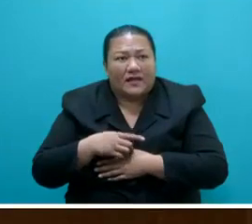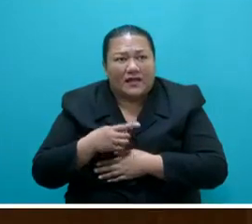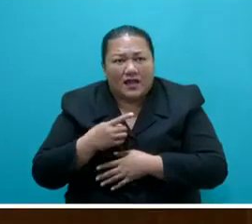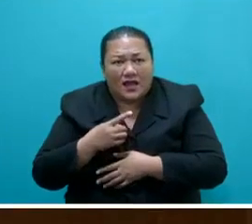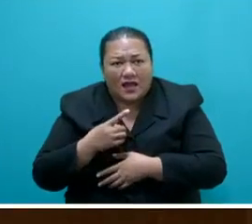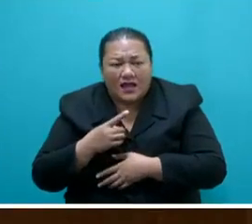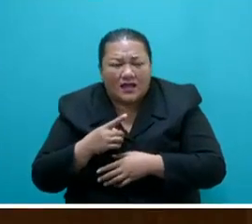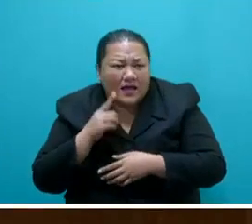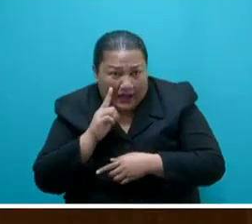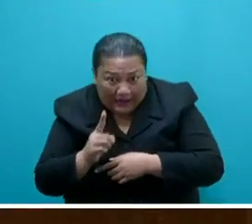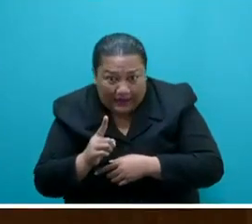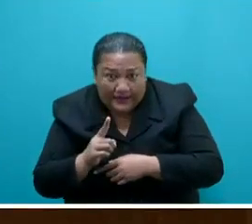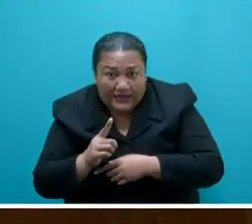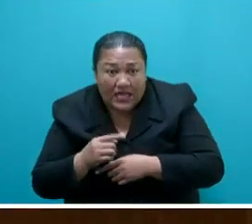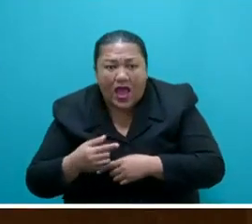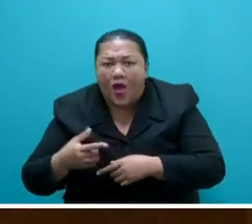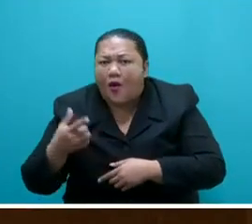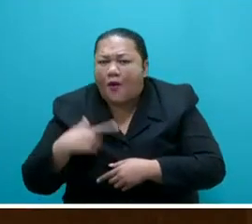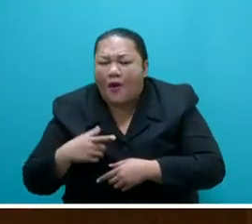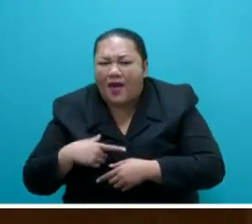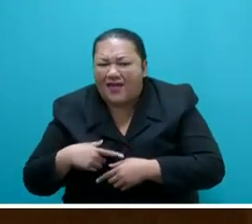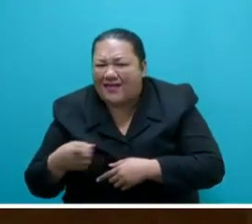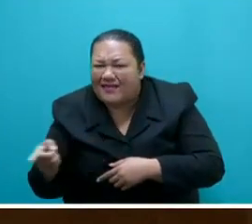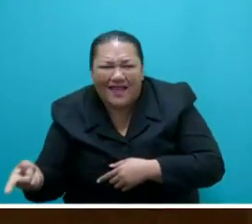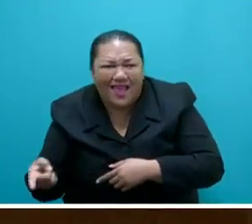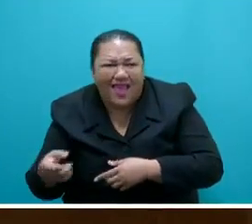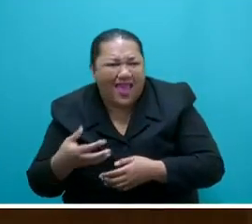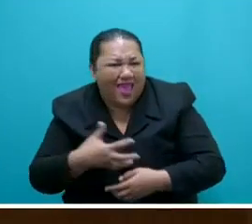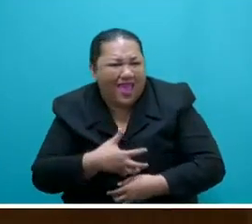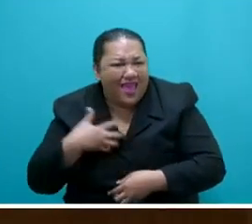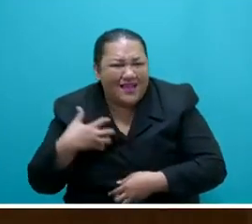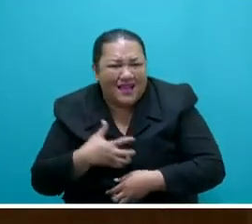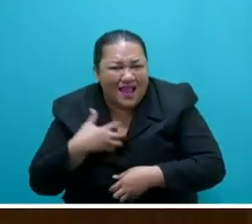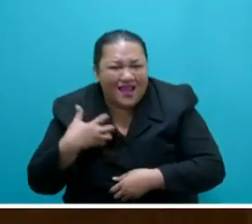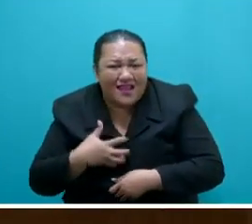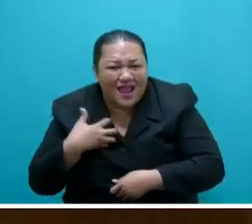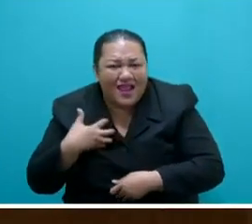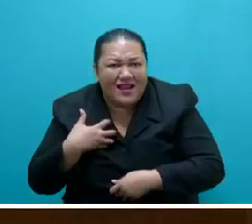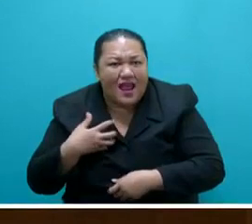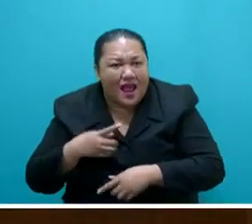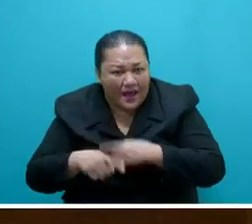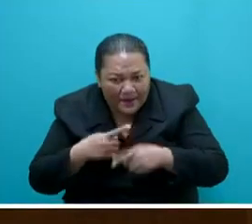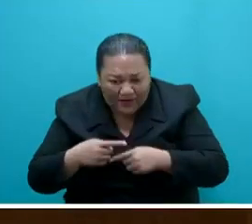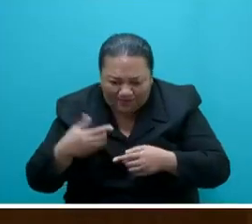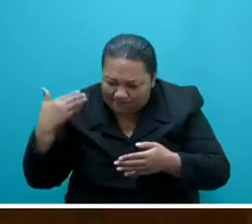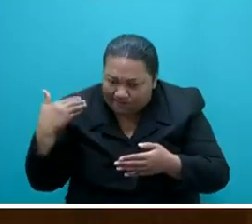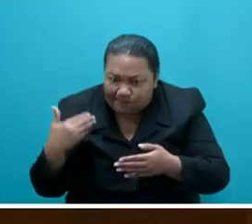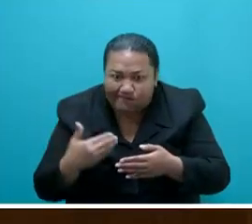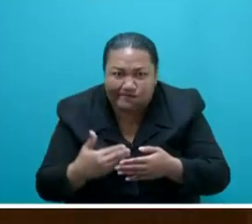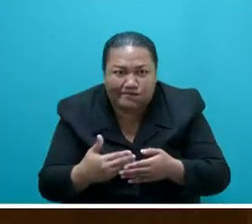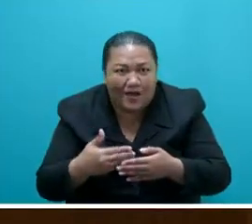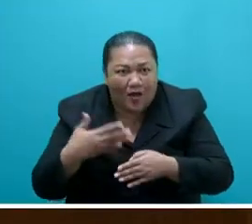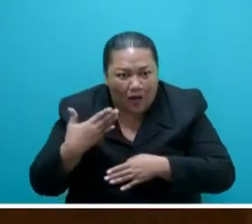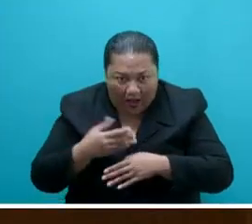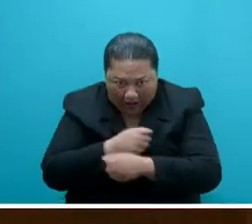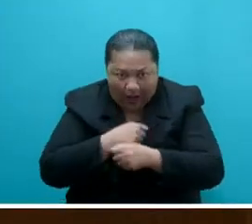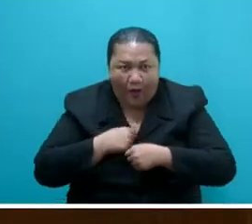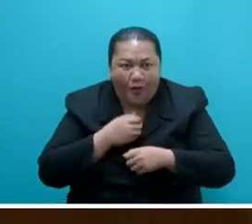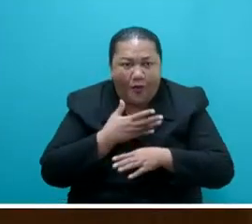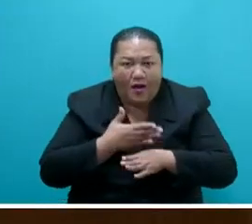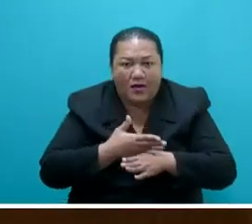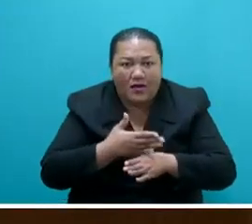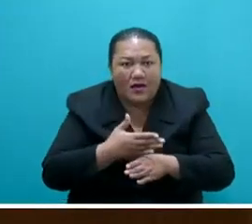issues, issues that carry serious national significance? Where was their rage when